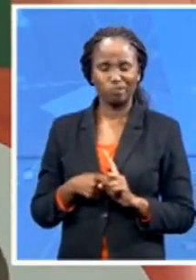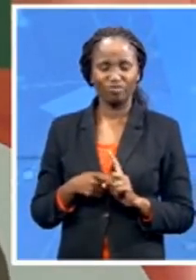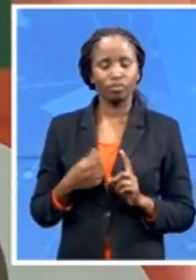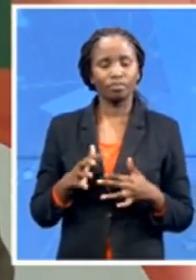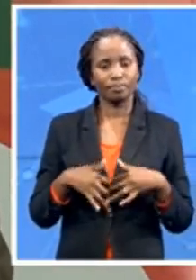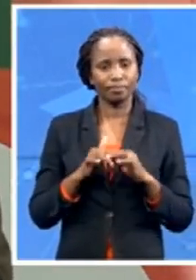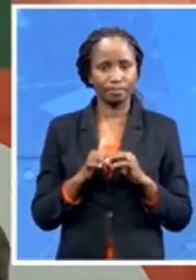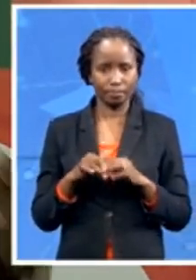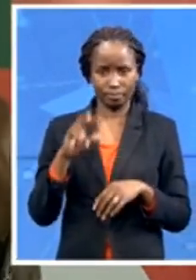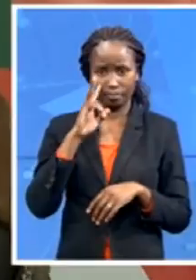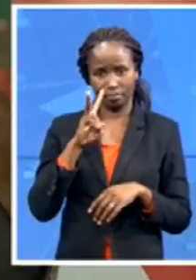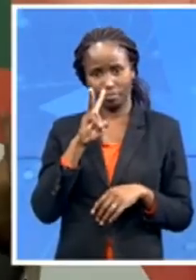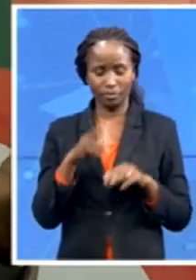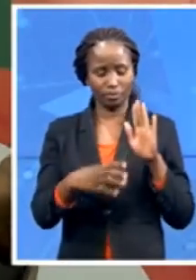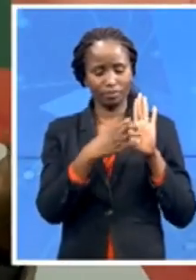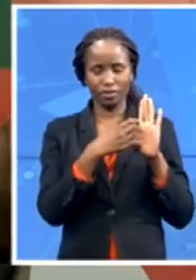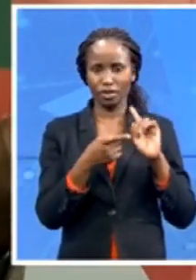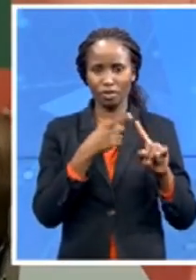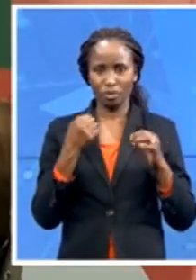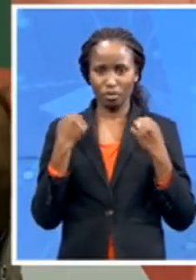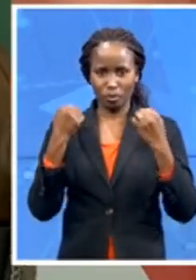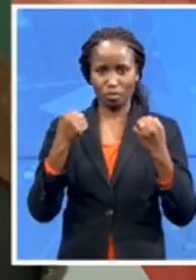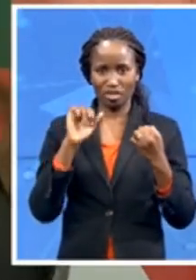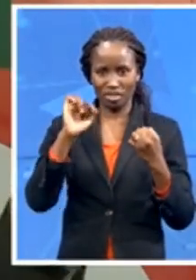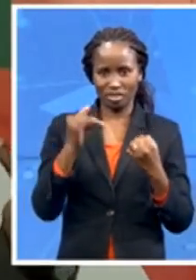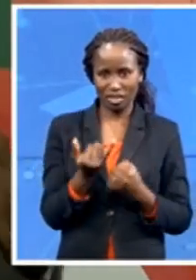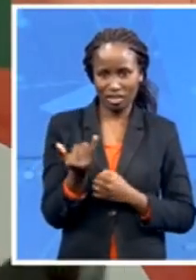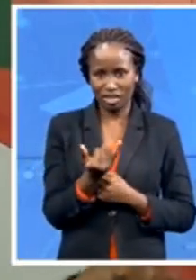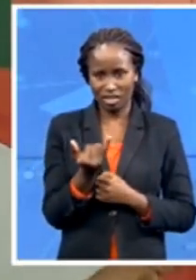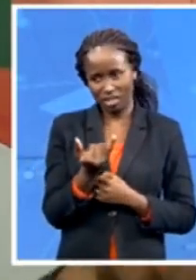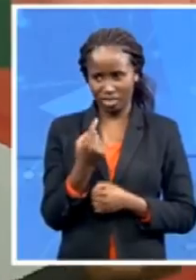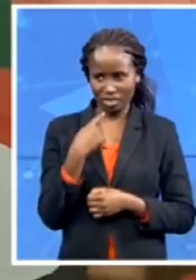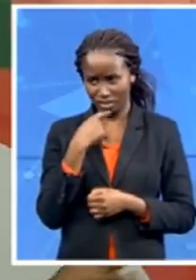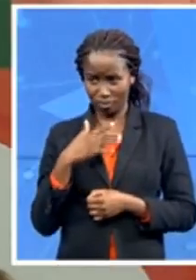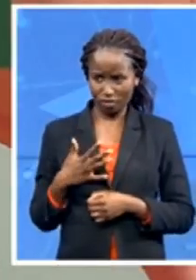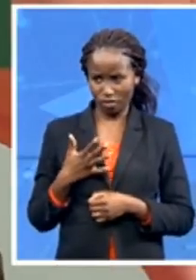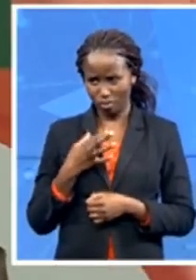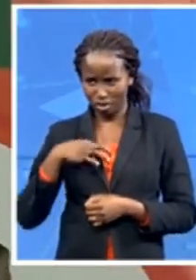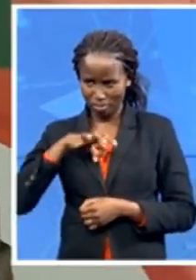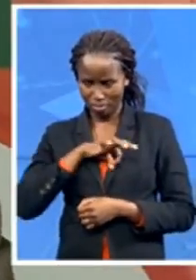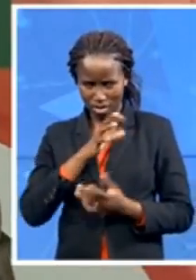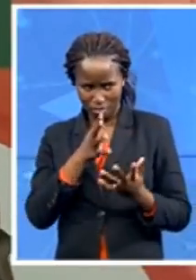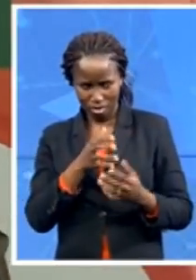moto za kengati, ufala luba umea hapa. Ayo kungeti sanza ufiga, pando